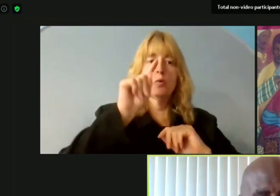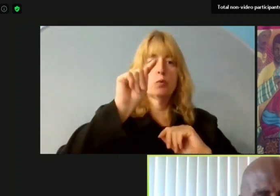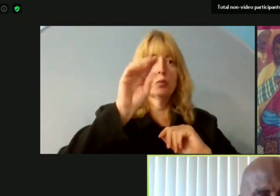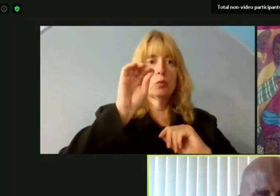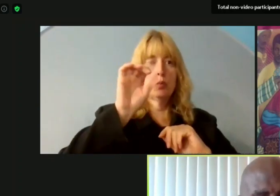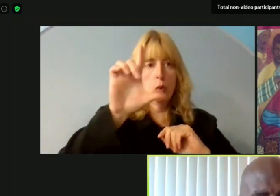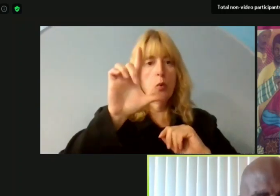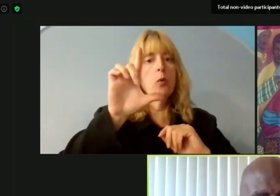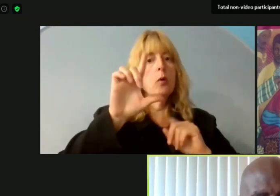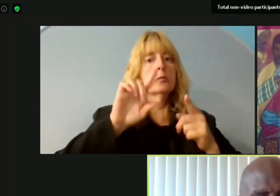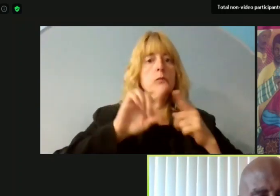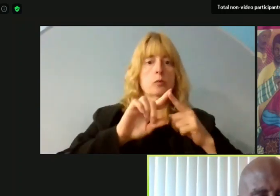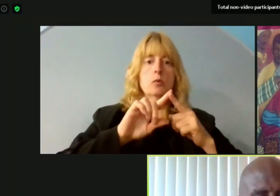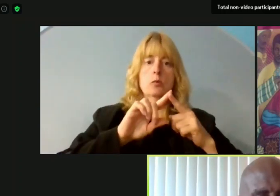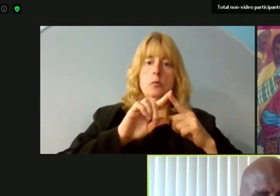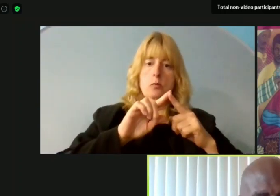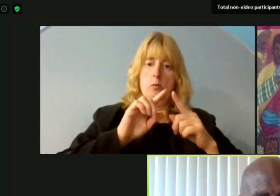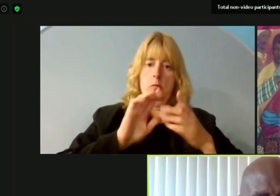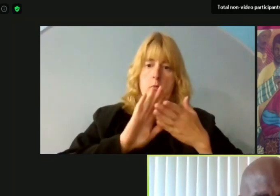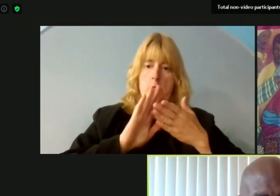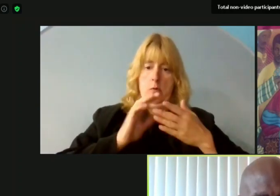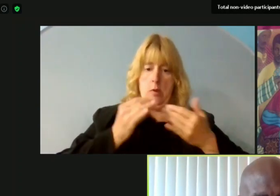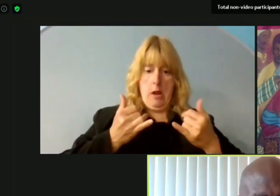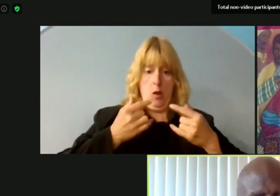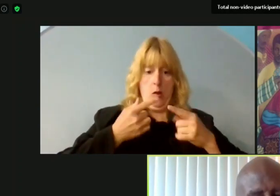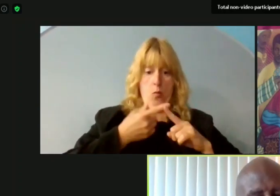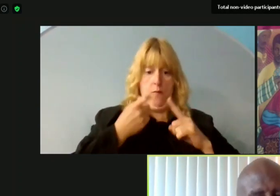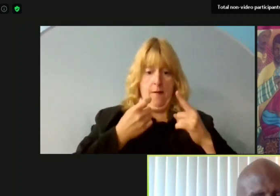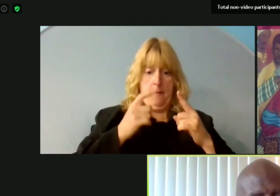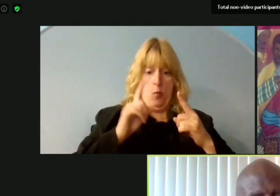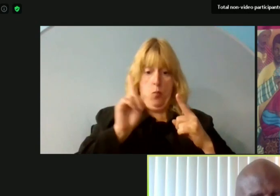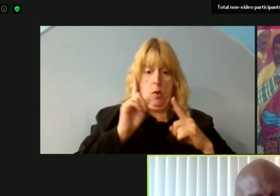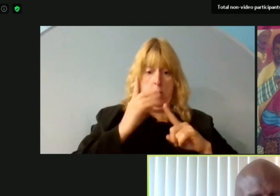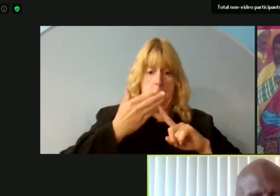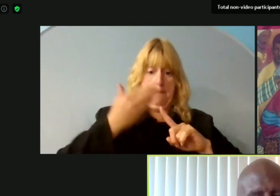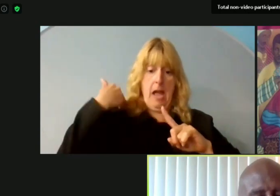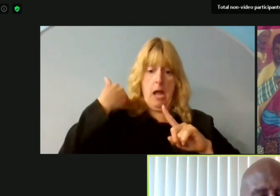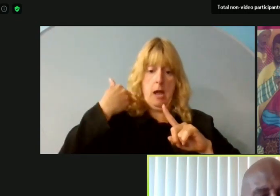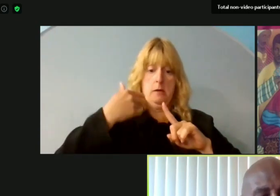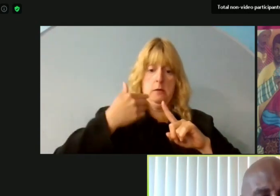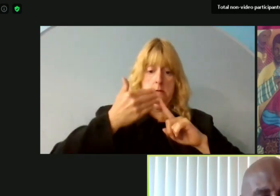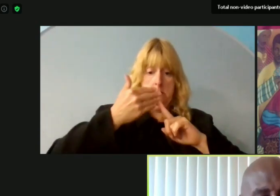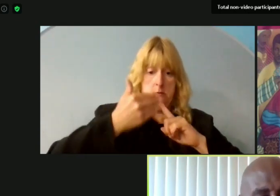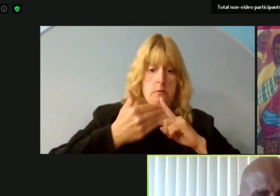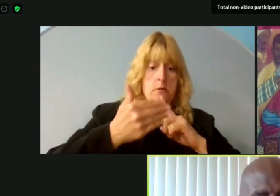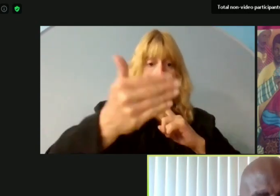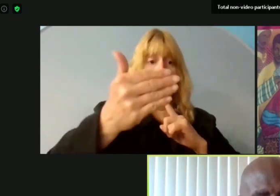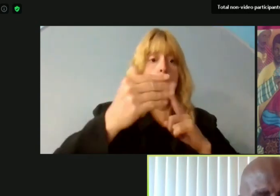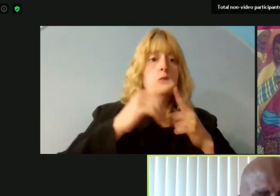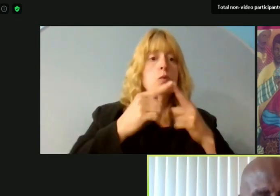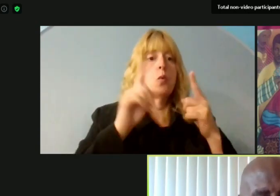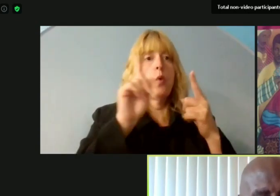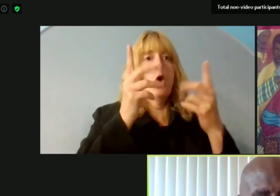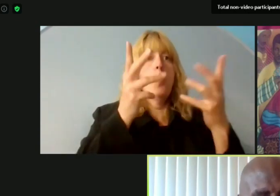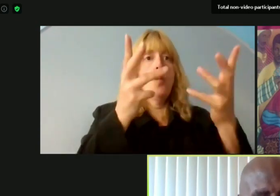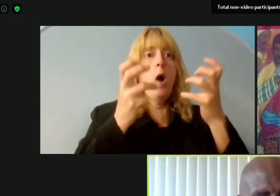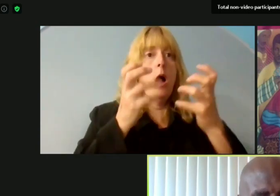us from where we are to where we want to go. So as you practice the art